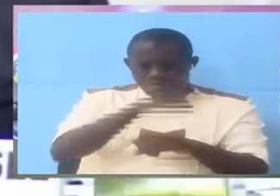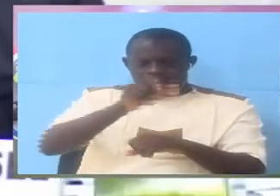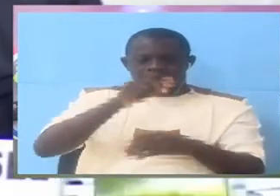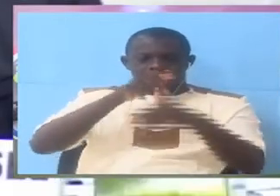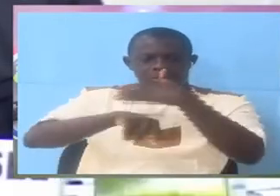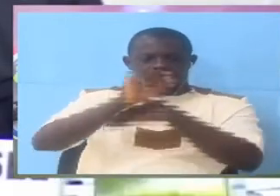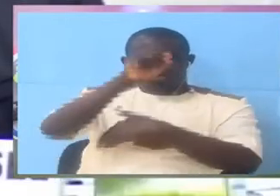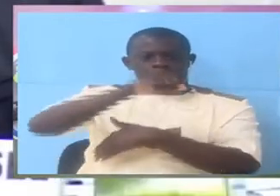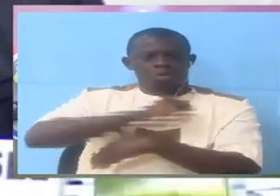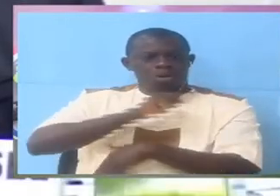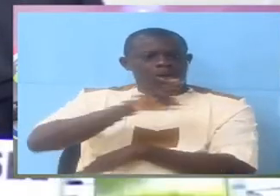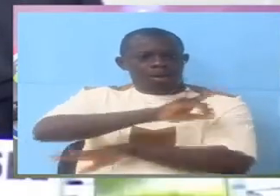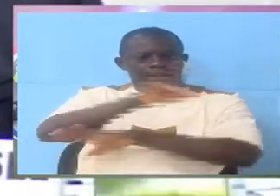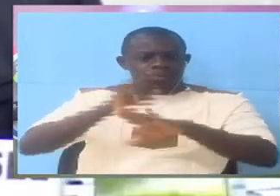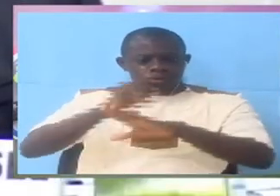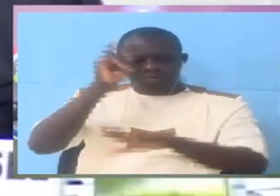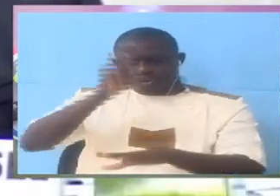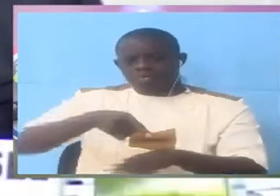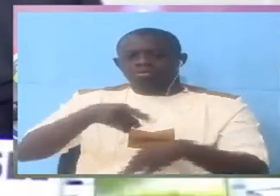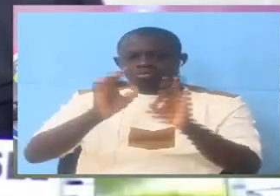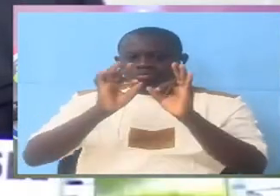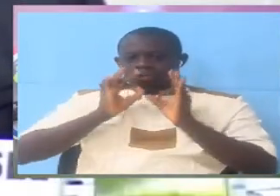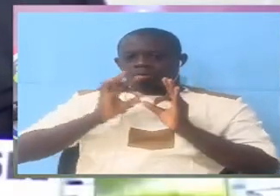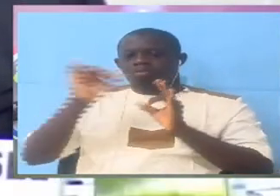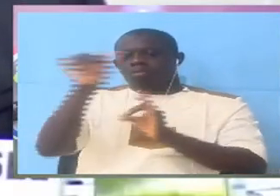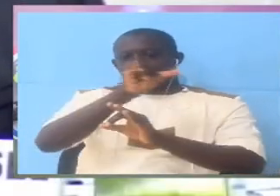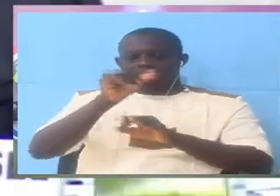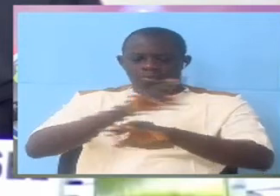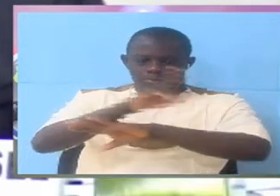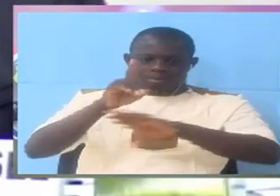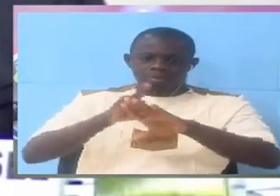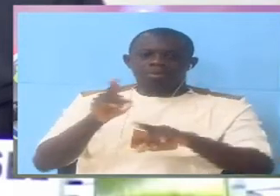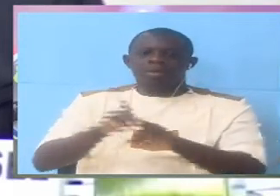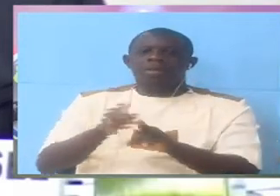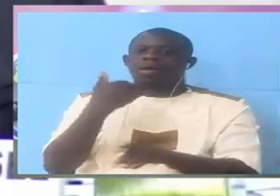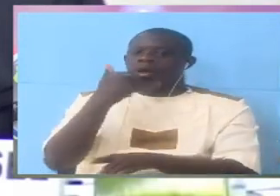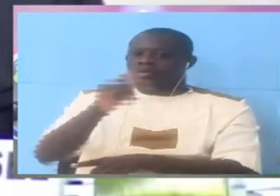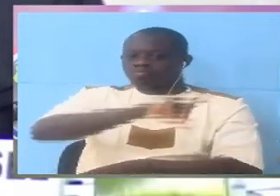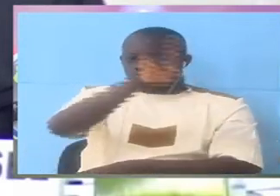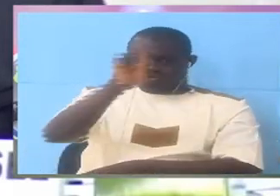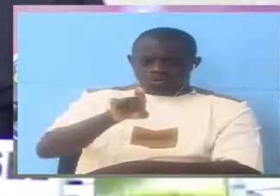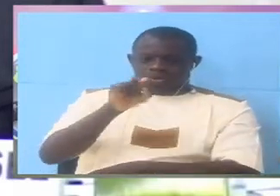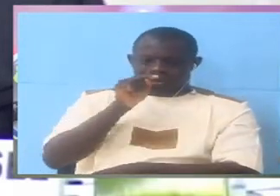Was it normal that they would be taken to this hall, to this big hall?